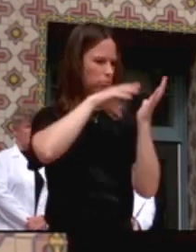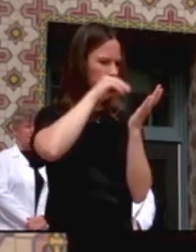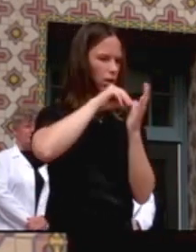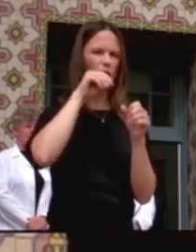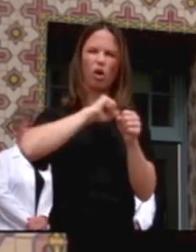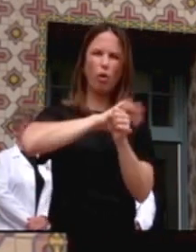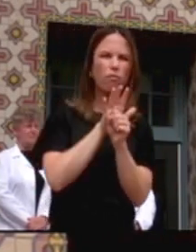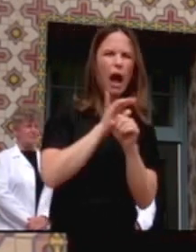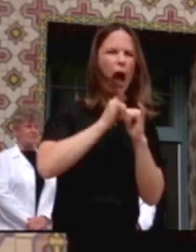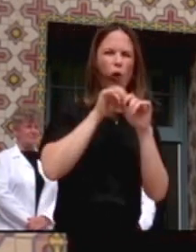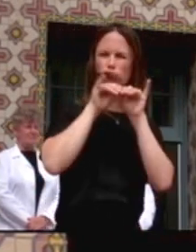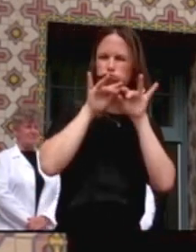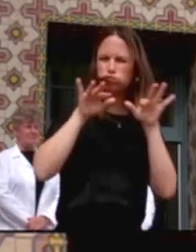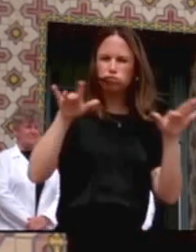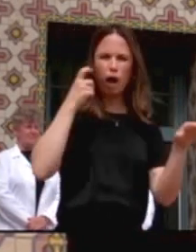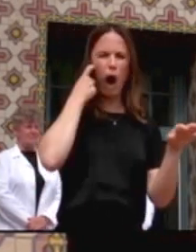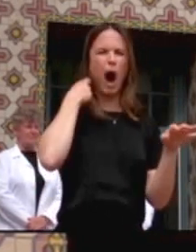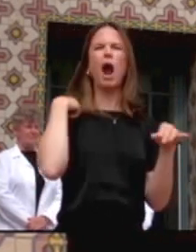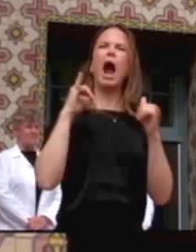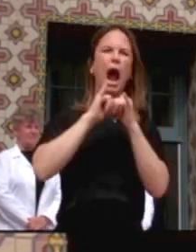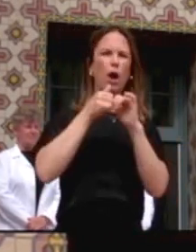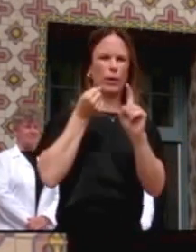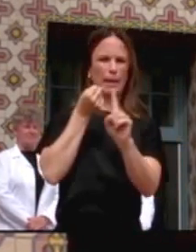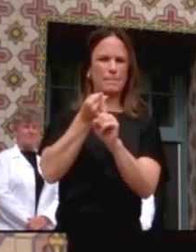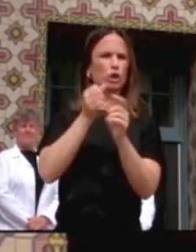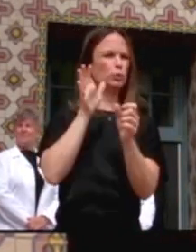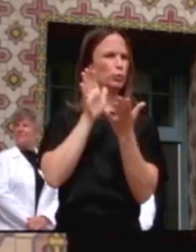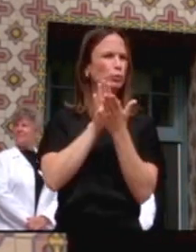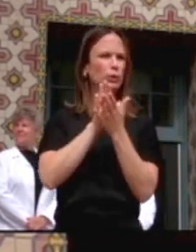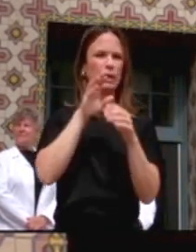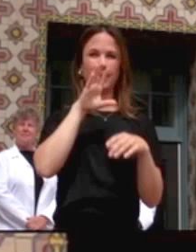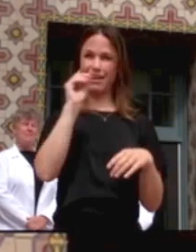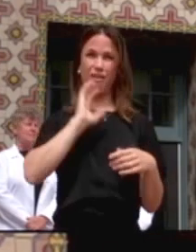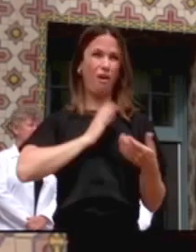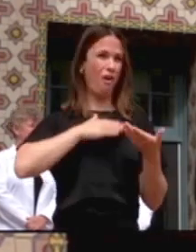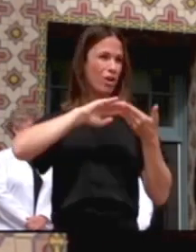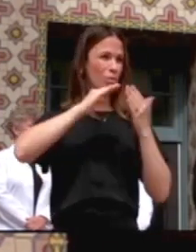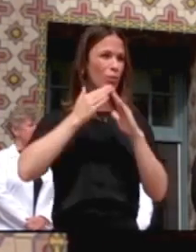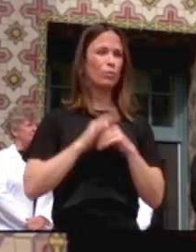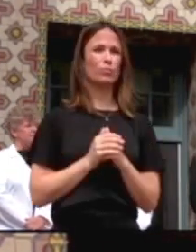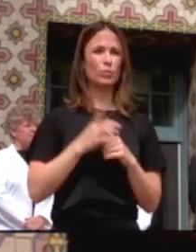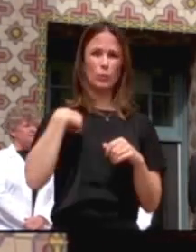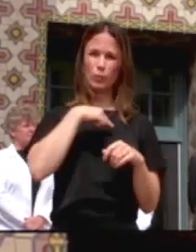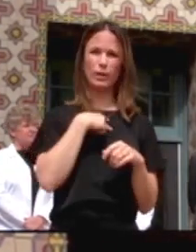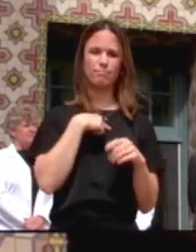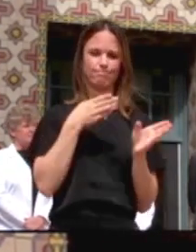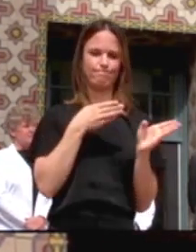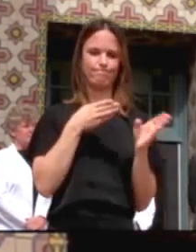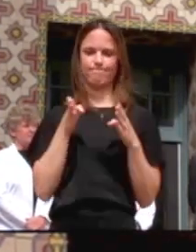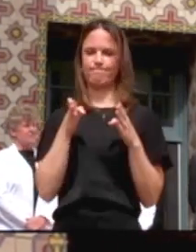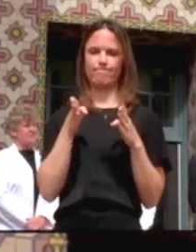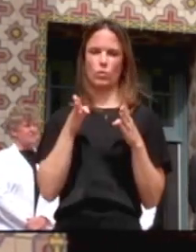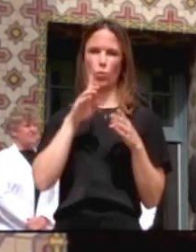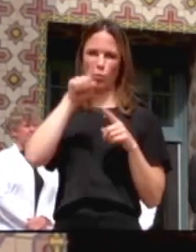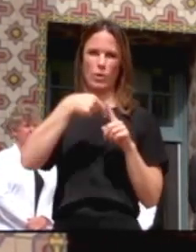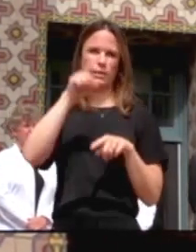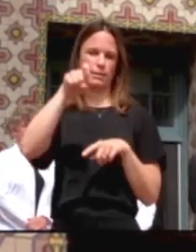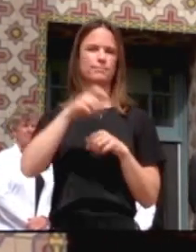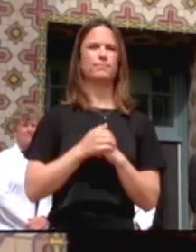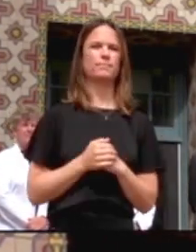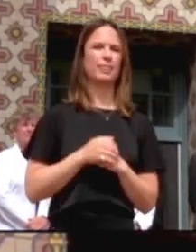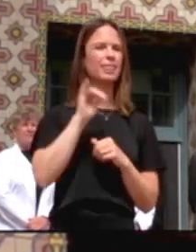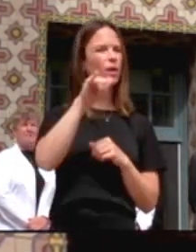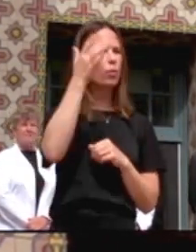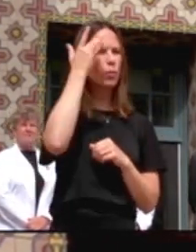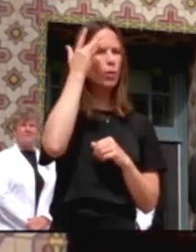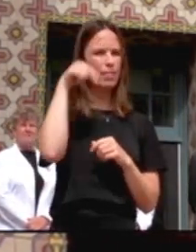how it spread, and how it impacts schools and our communities, and we have pivoted as necessary. And this is why